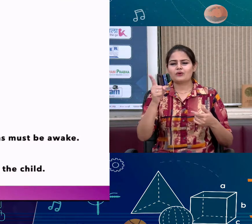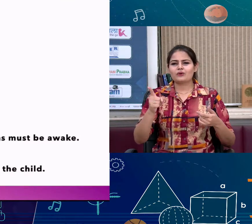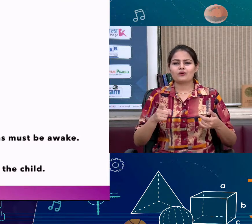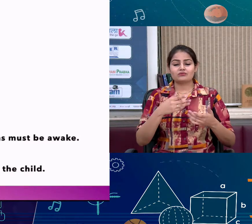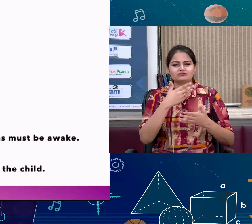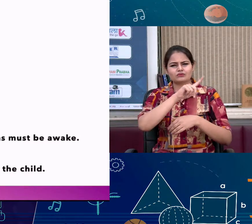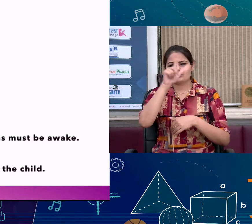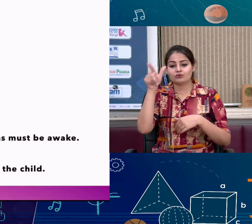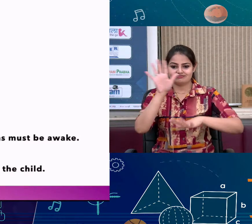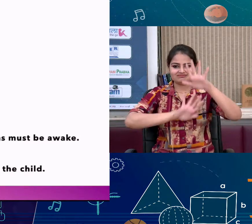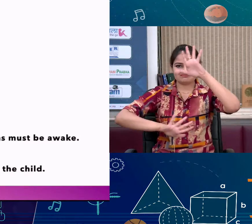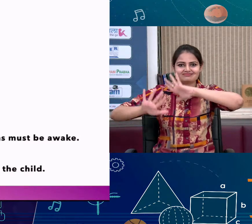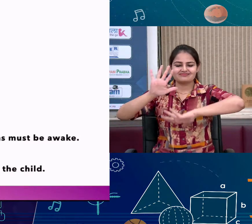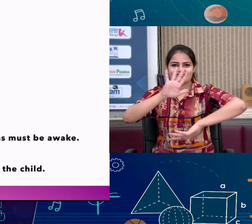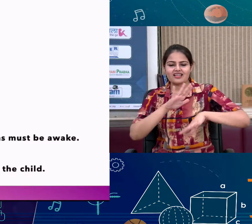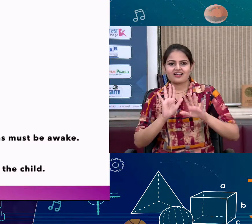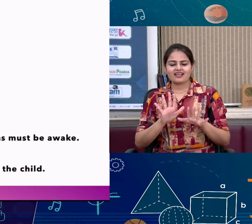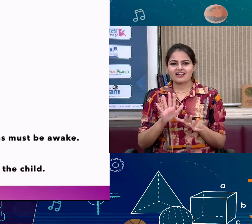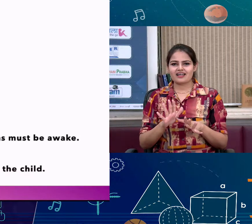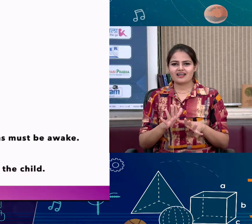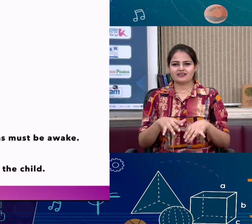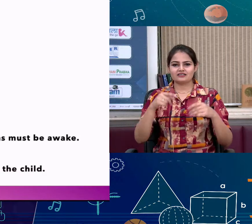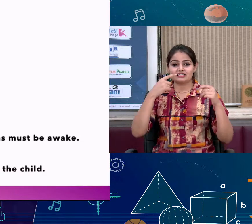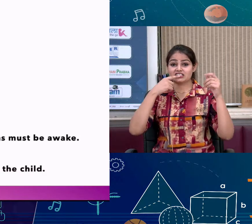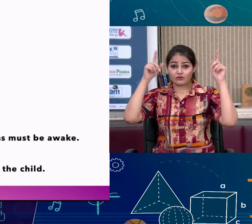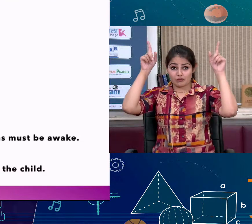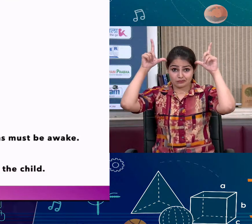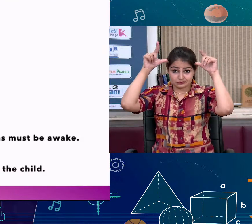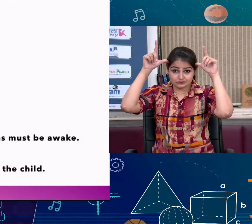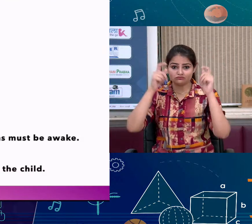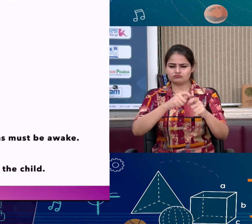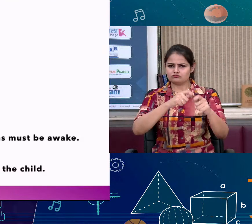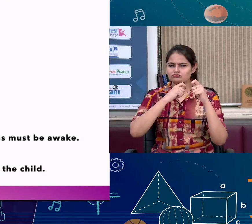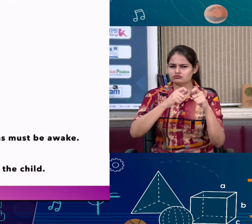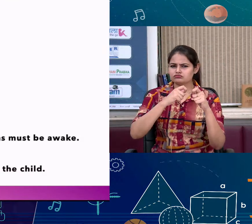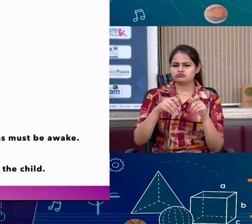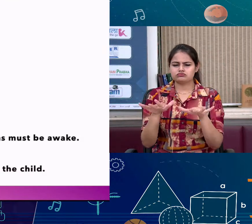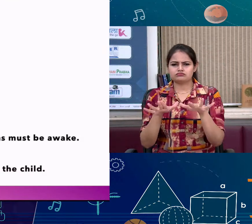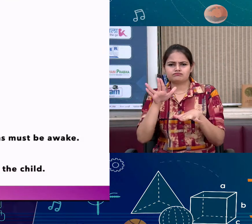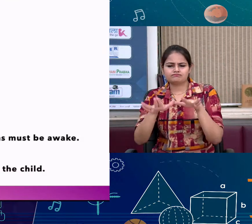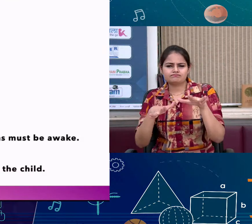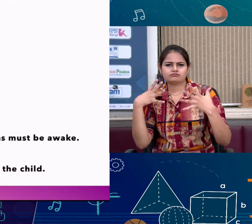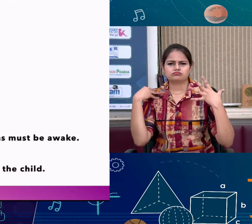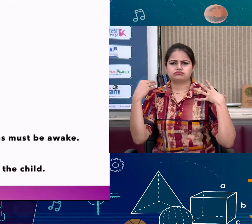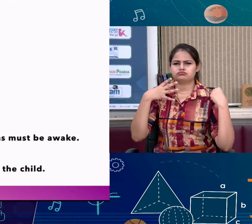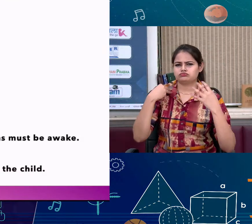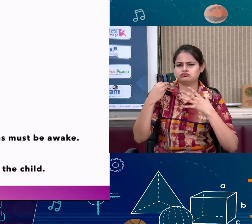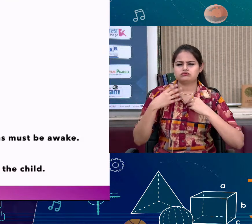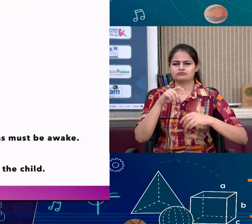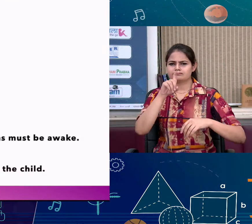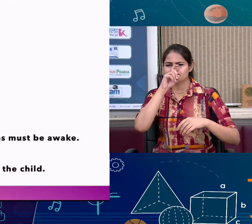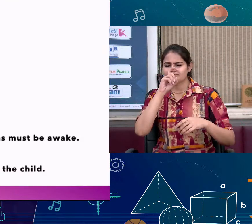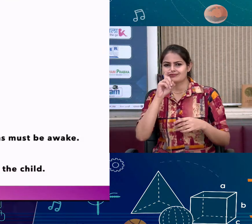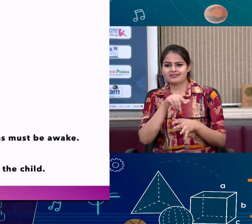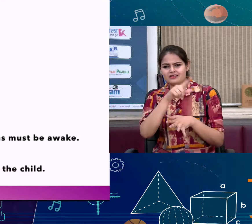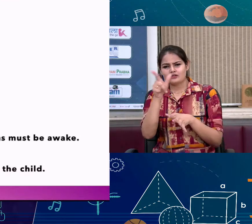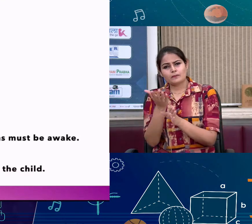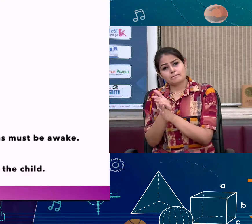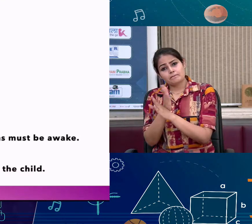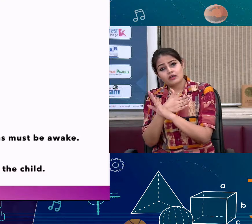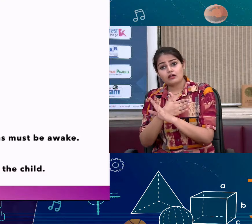bees, cow, horse, duck, sheep, and chickens, they were all up before the child. So these